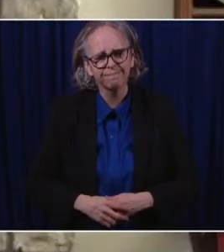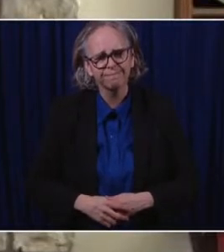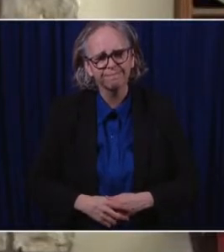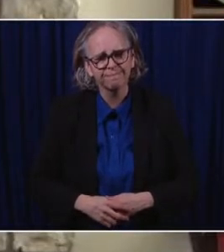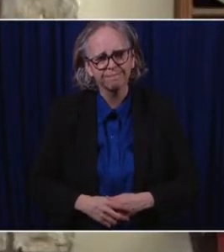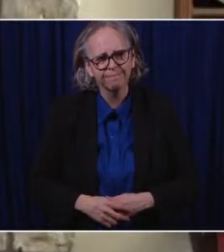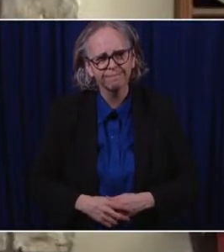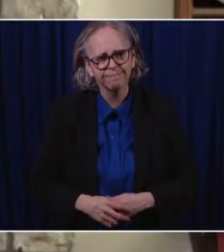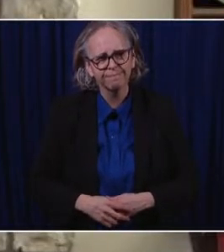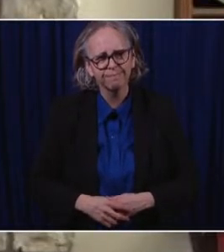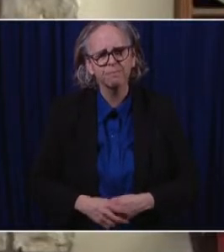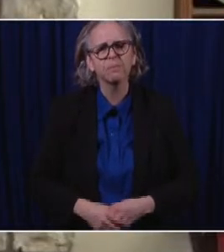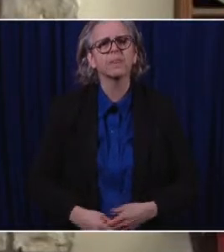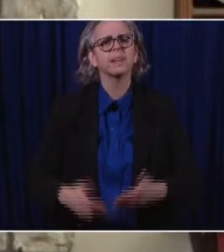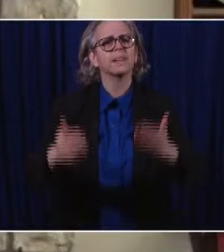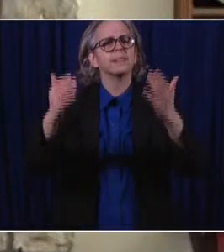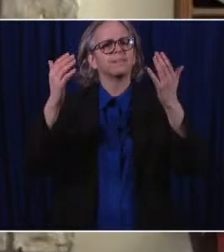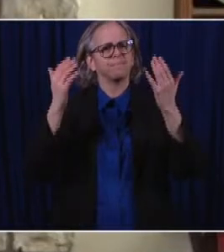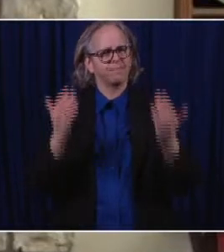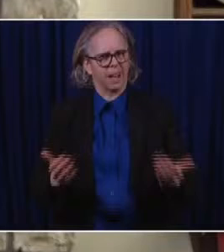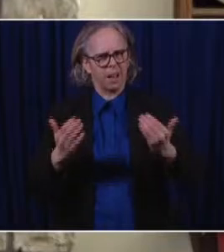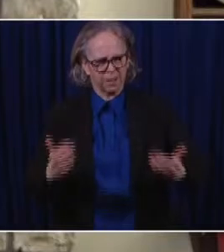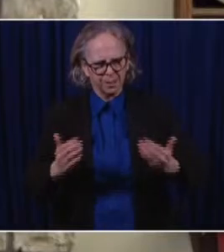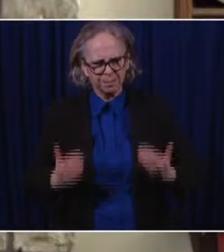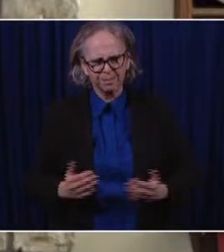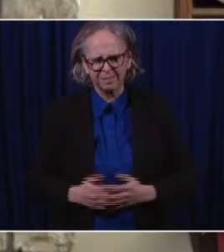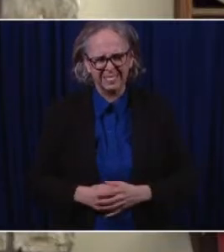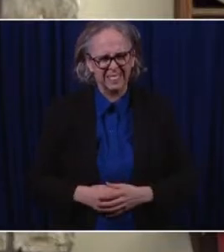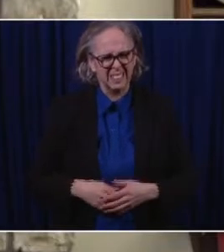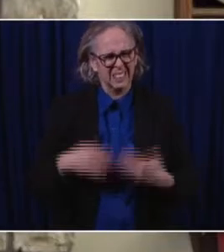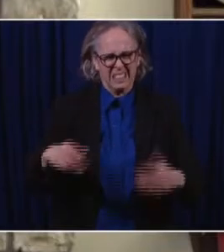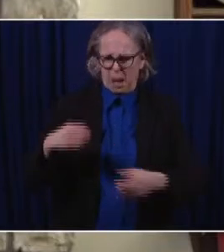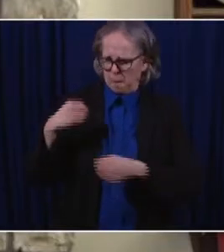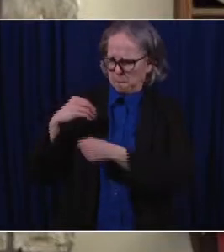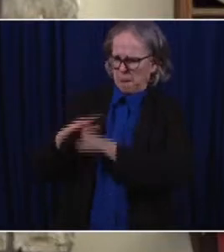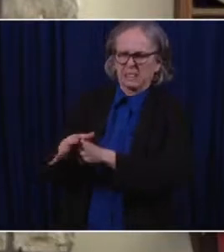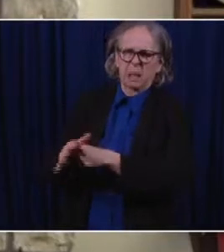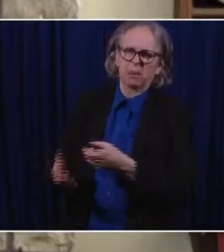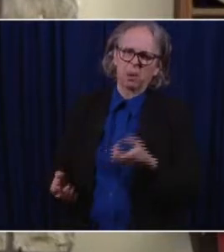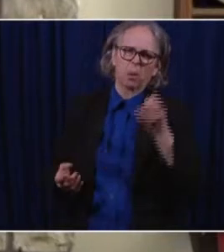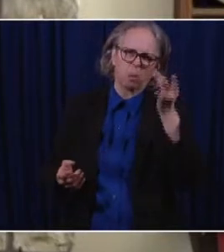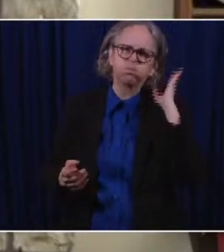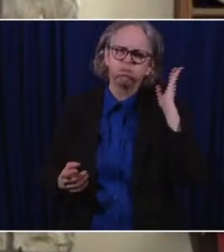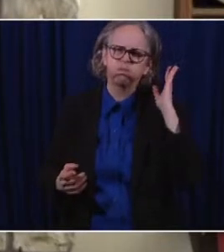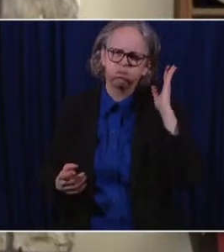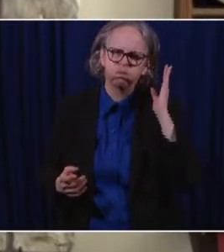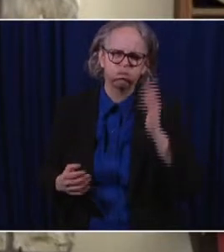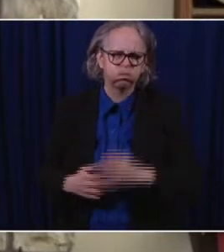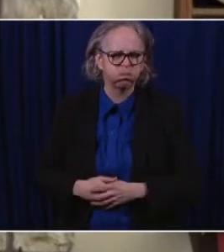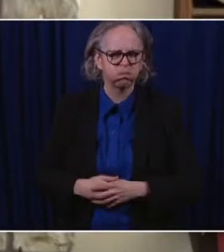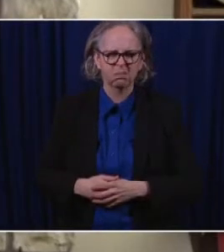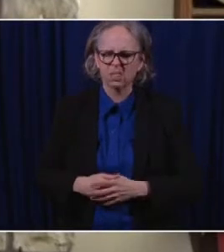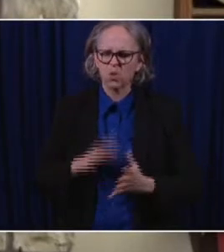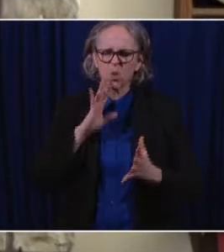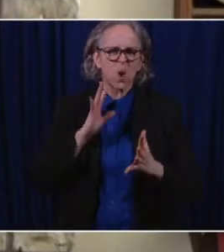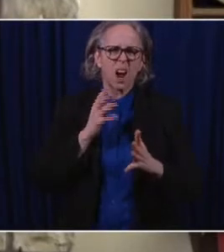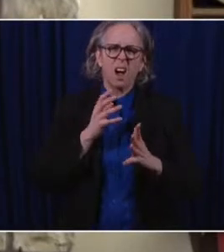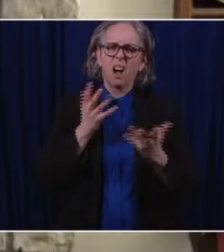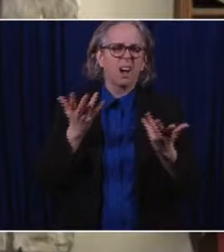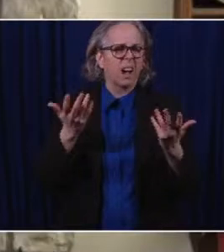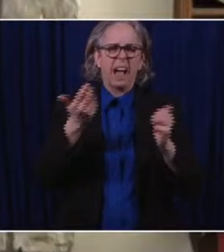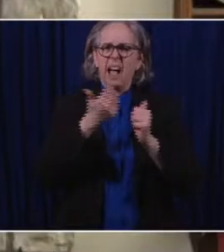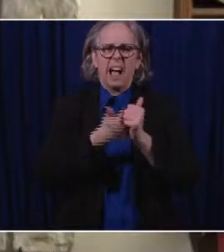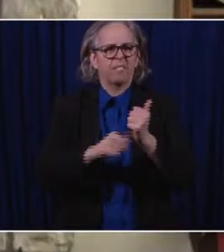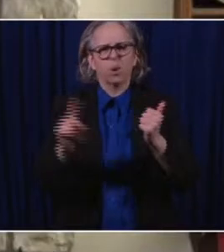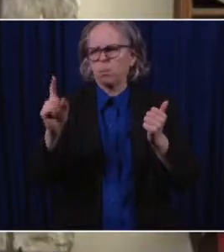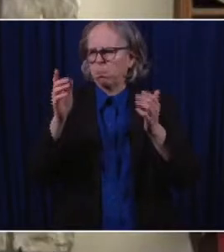This once in 100-year pandemic has truly impacted all of us. And so it should be no